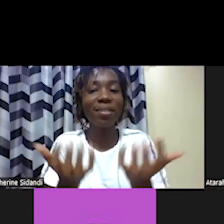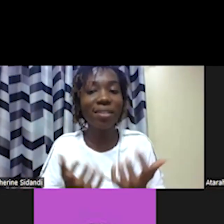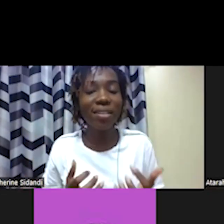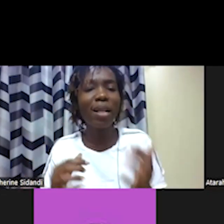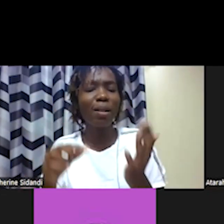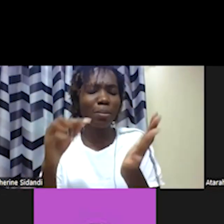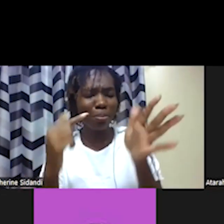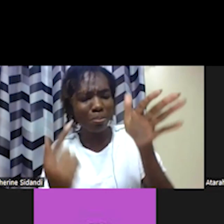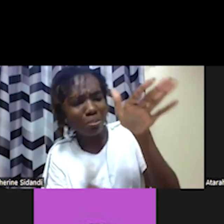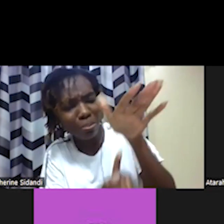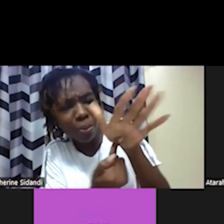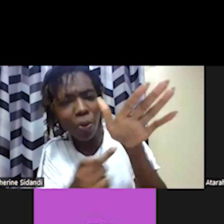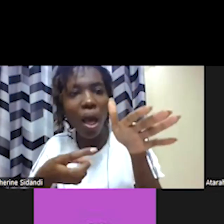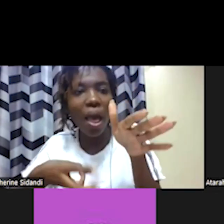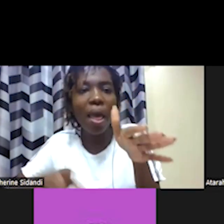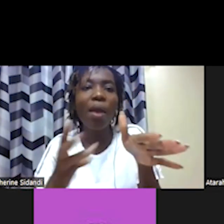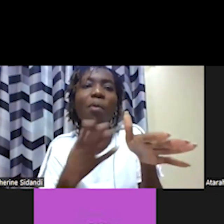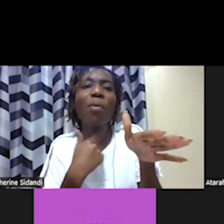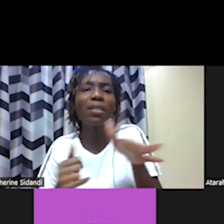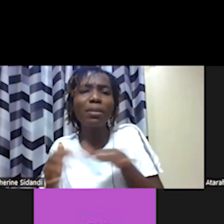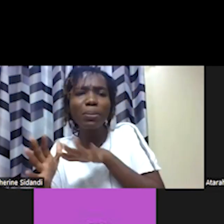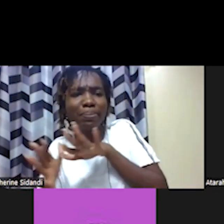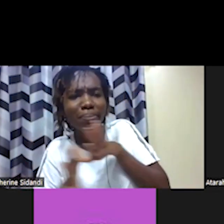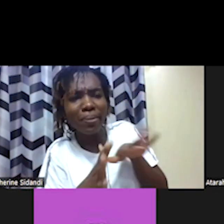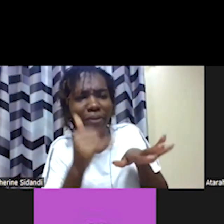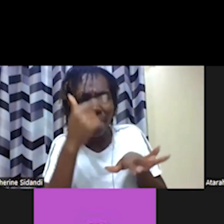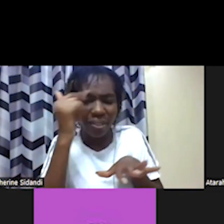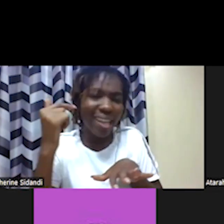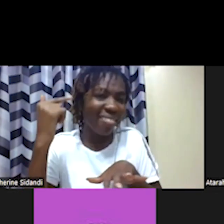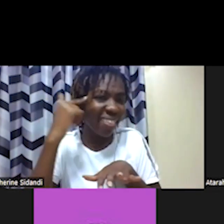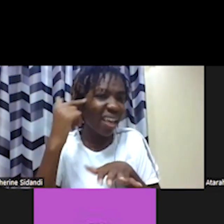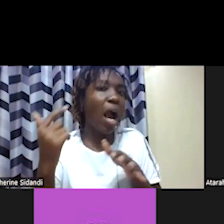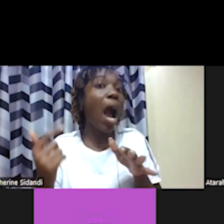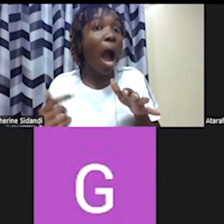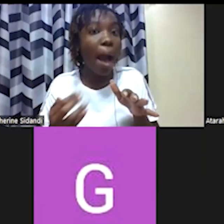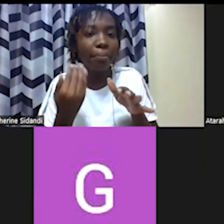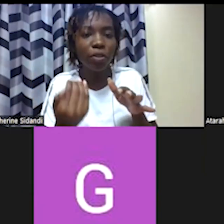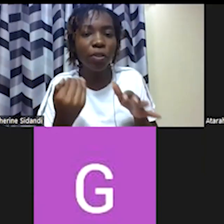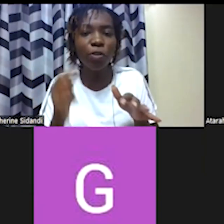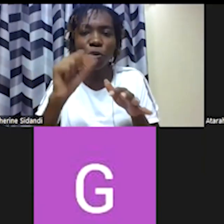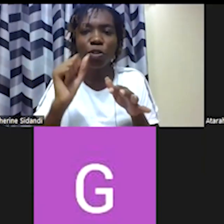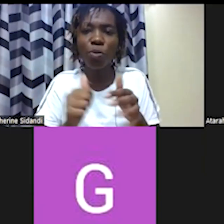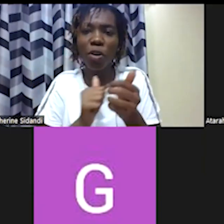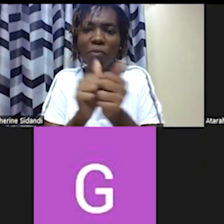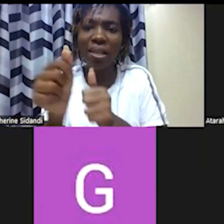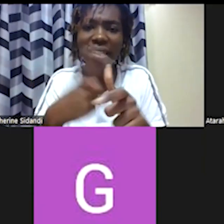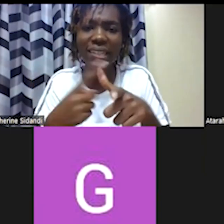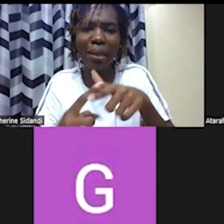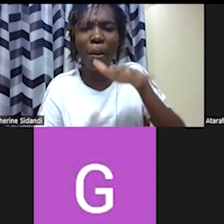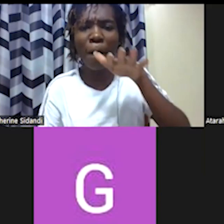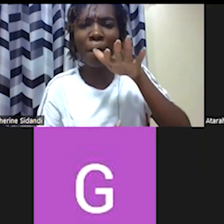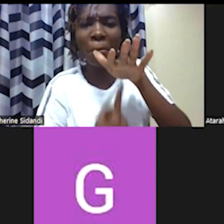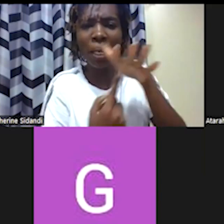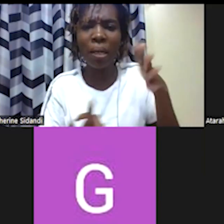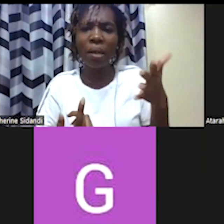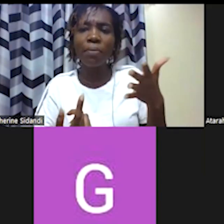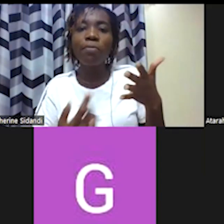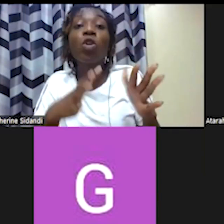way, they will stoop to push it aside because they're thinking, oh, a child will pass by here and pick themselves. Or this